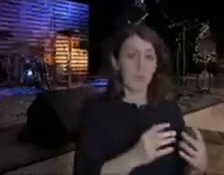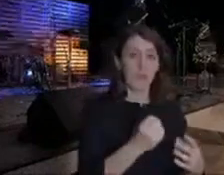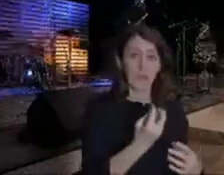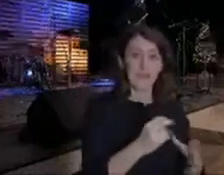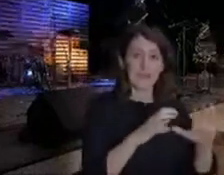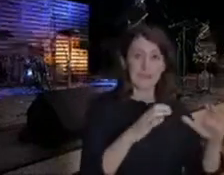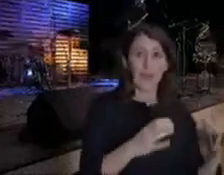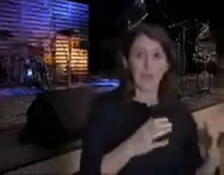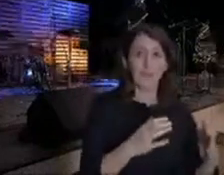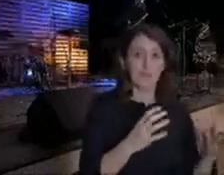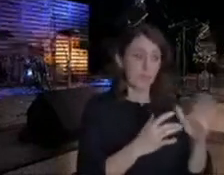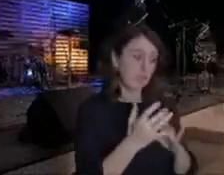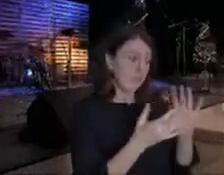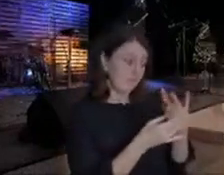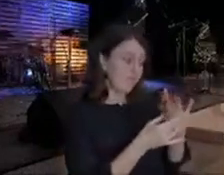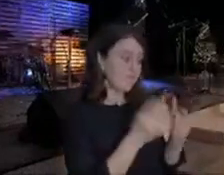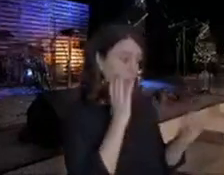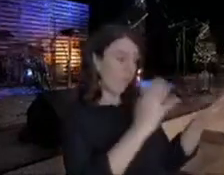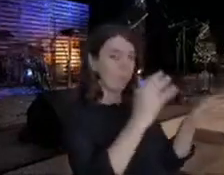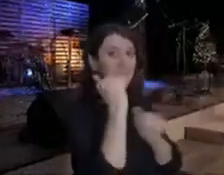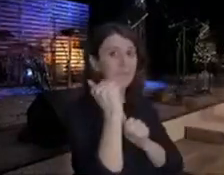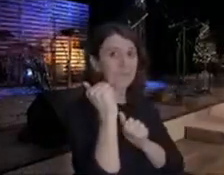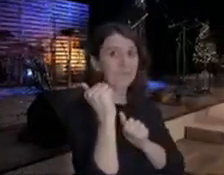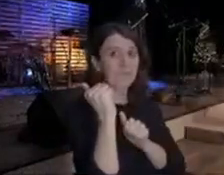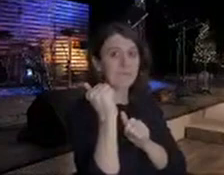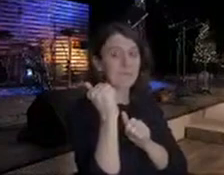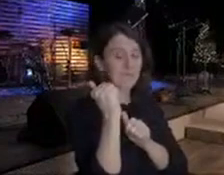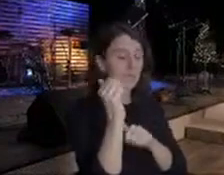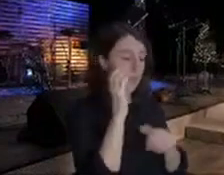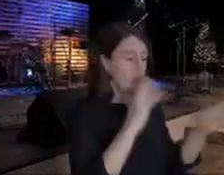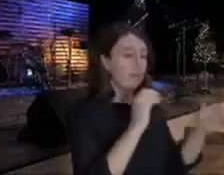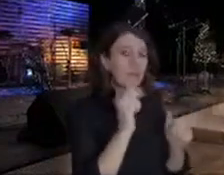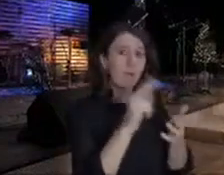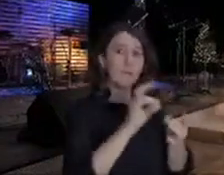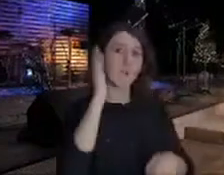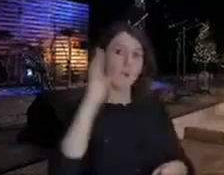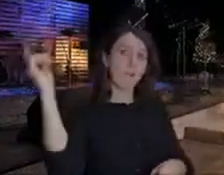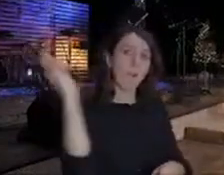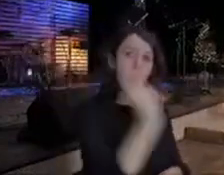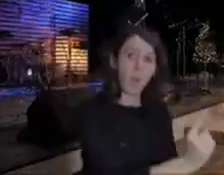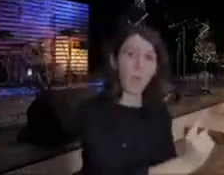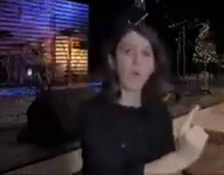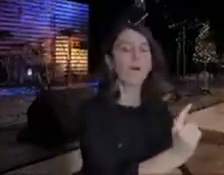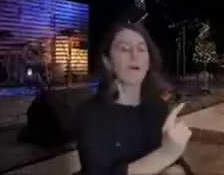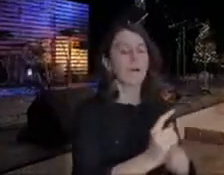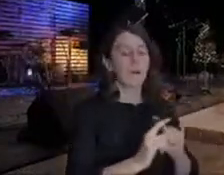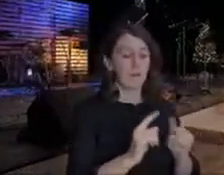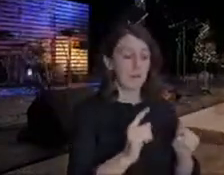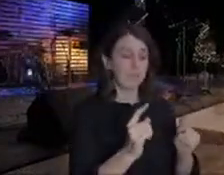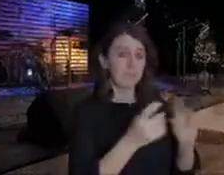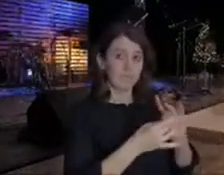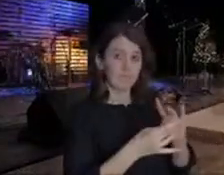comforting his disciples after telling them that he's going to need to leave. He's telling them he's going to leave, the Holy Spirit's going to come. But here's